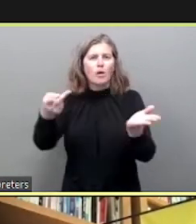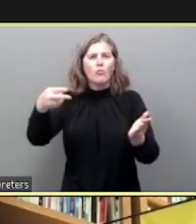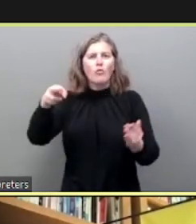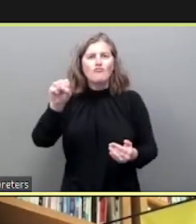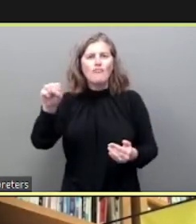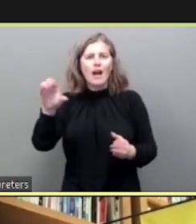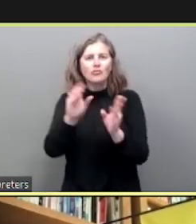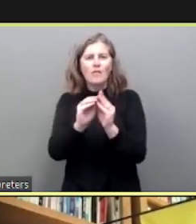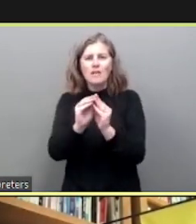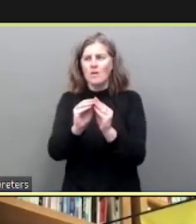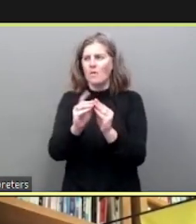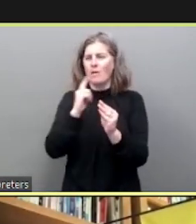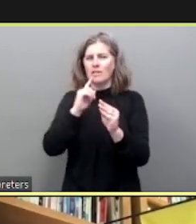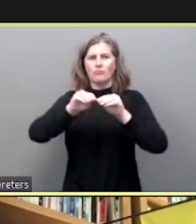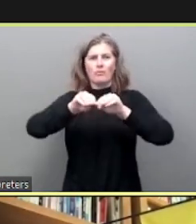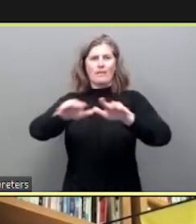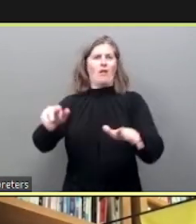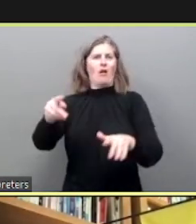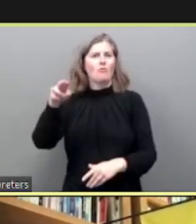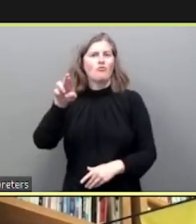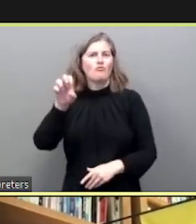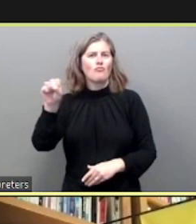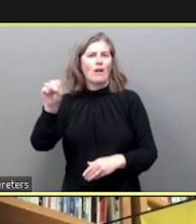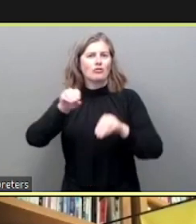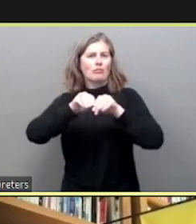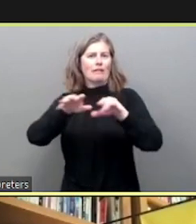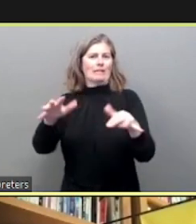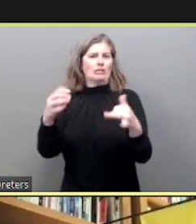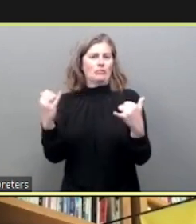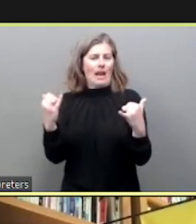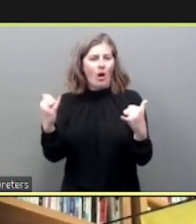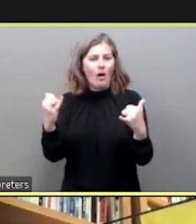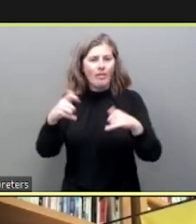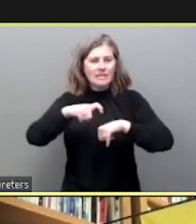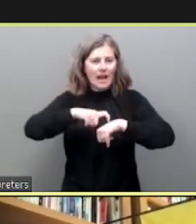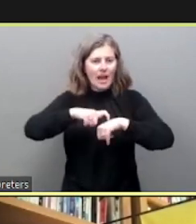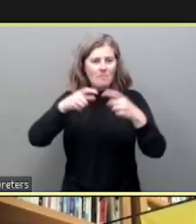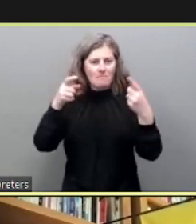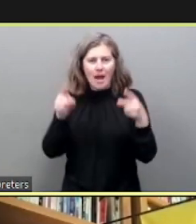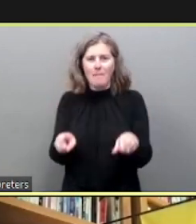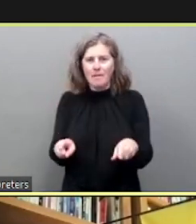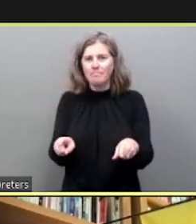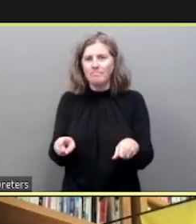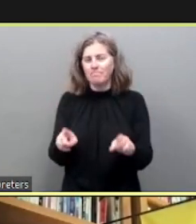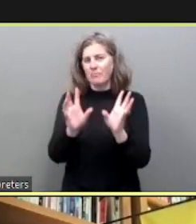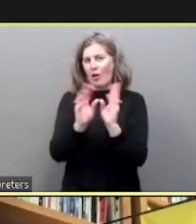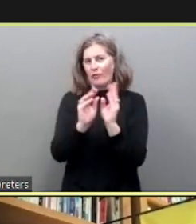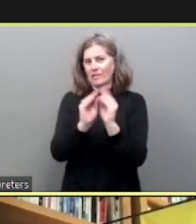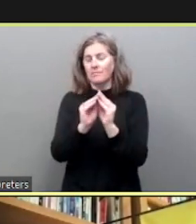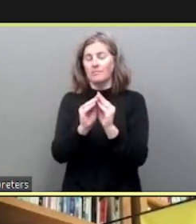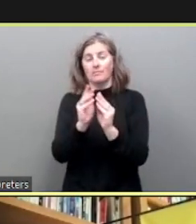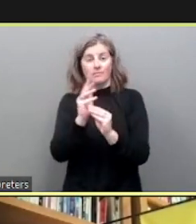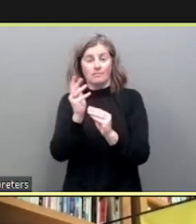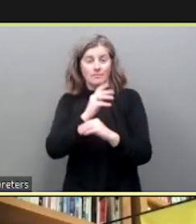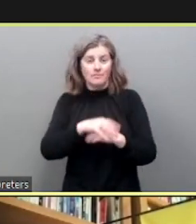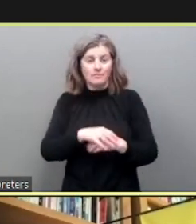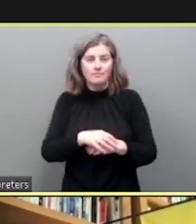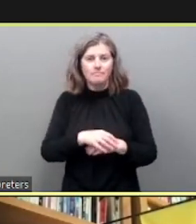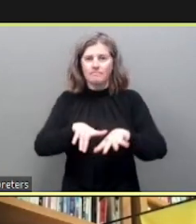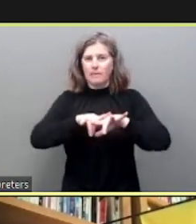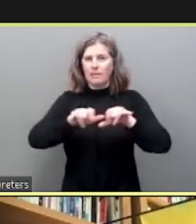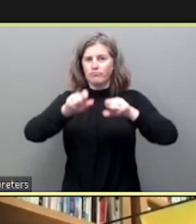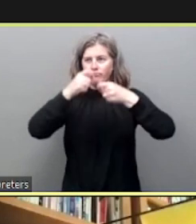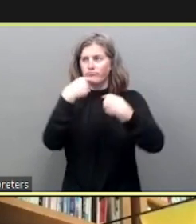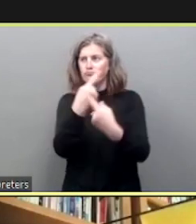I think that we must have released a press release right about the time of this conference today, which is just great. So